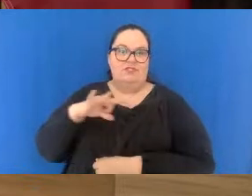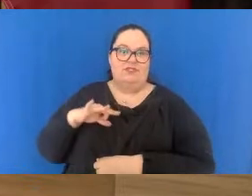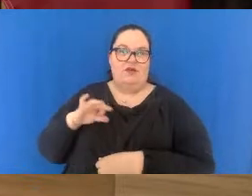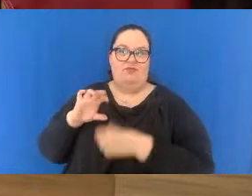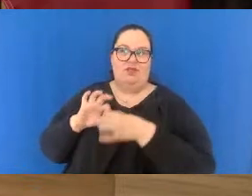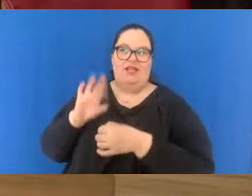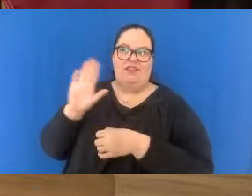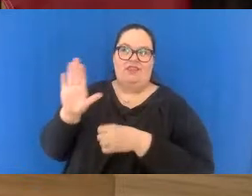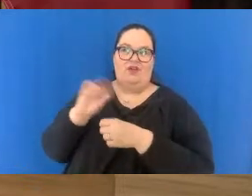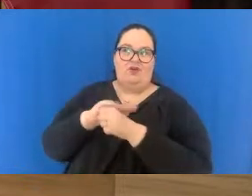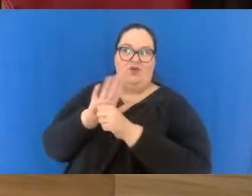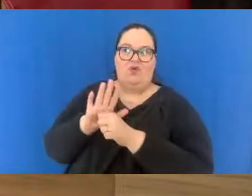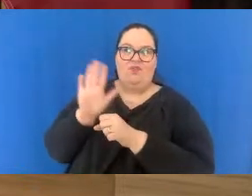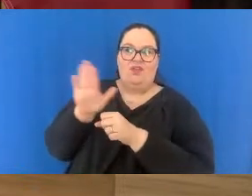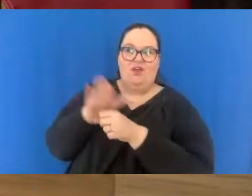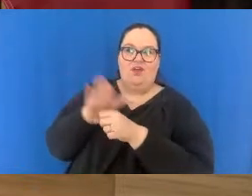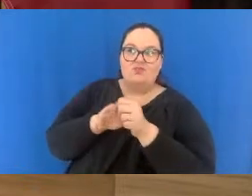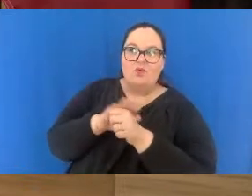the contact tracing